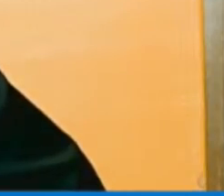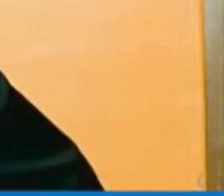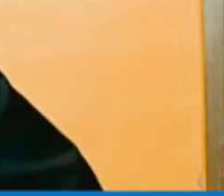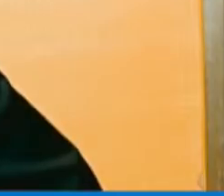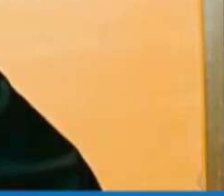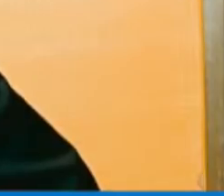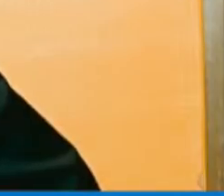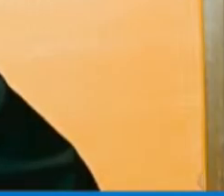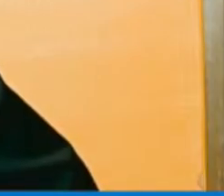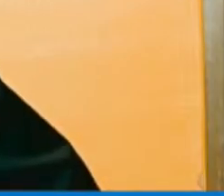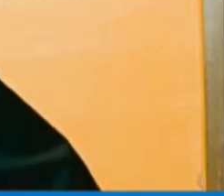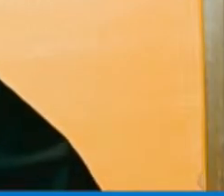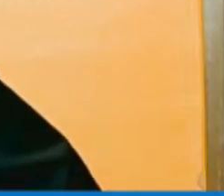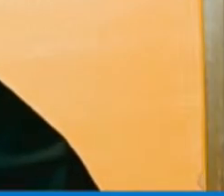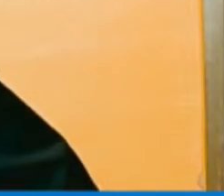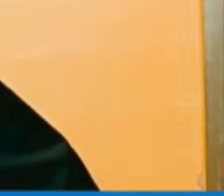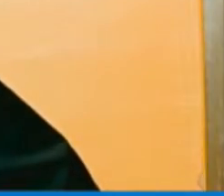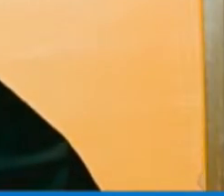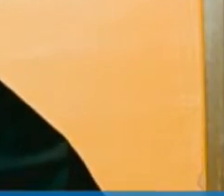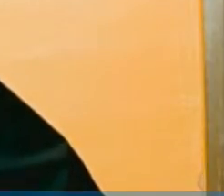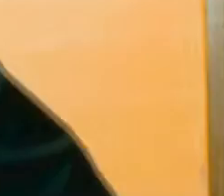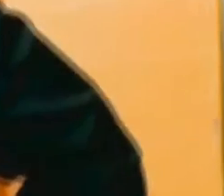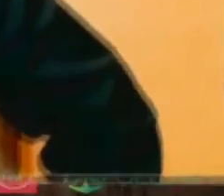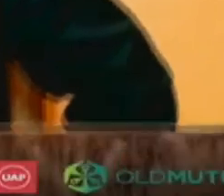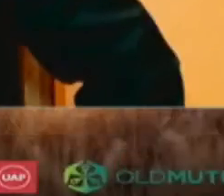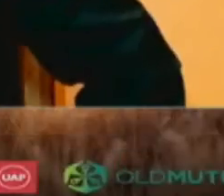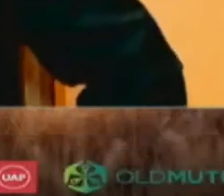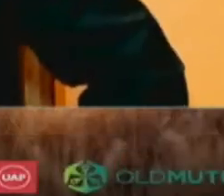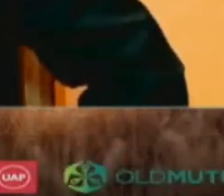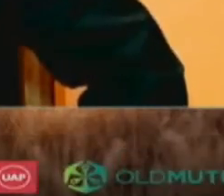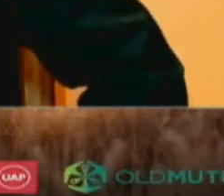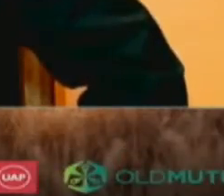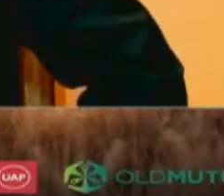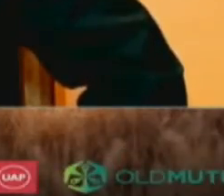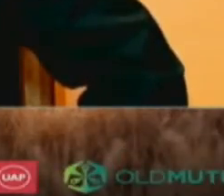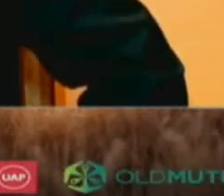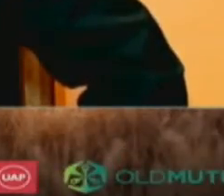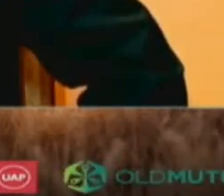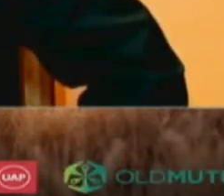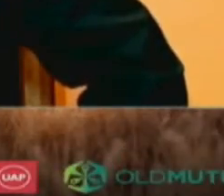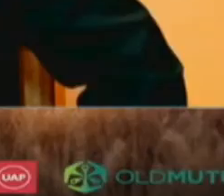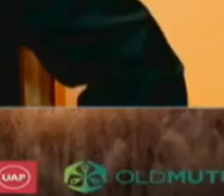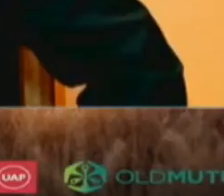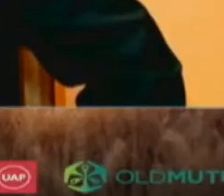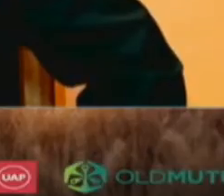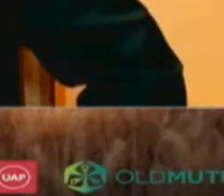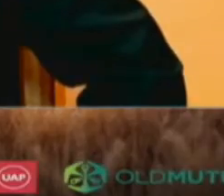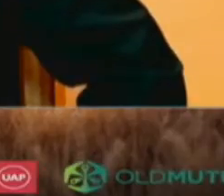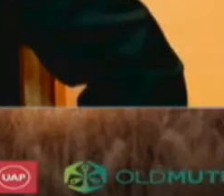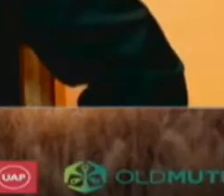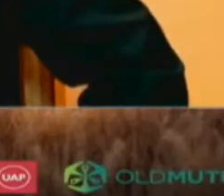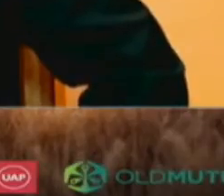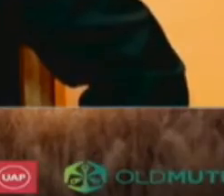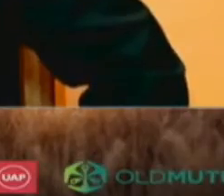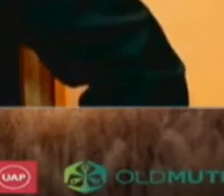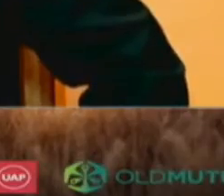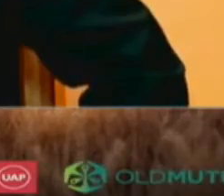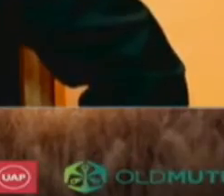cheaper finance, particularly during this period when they are suffering. So the question is, how can we create a little buffer,